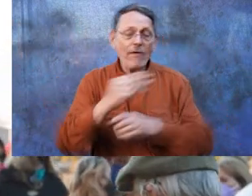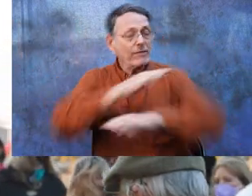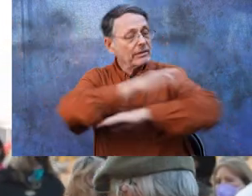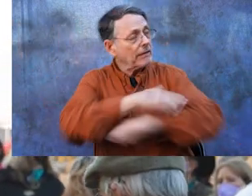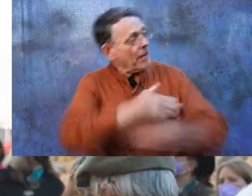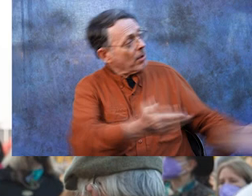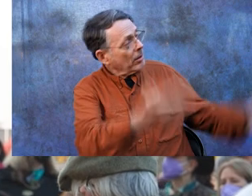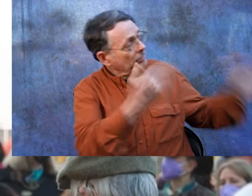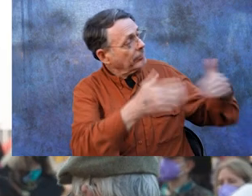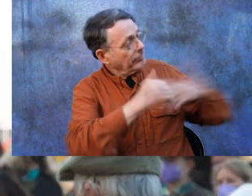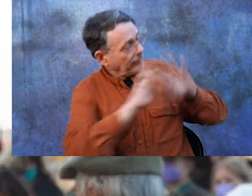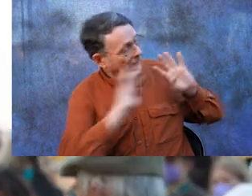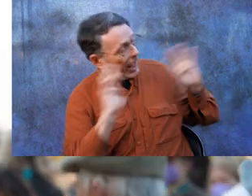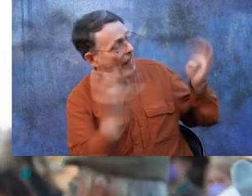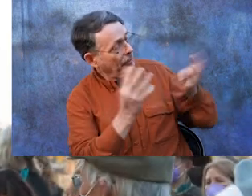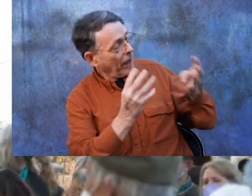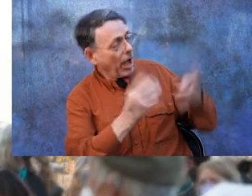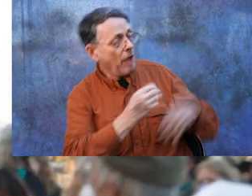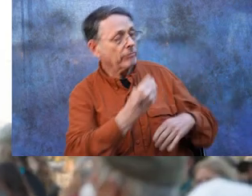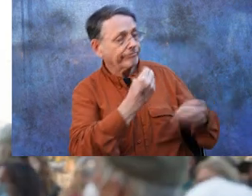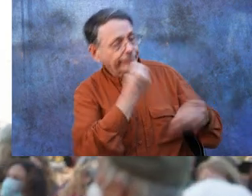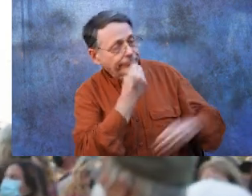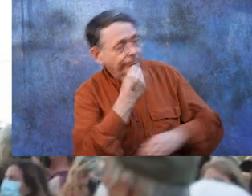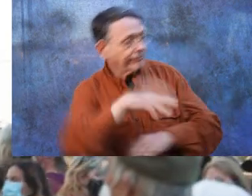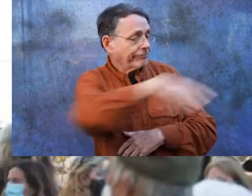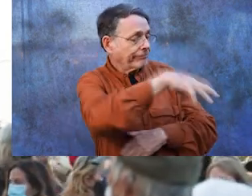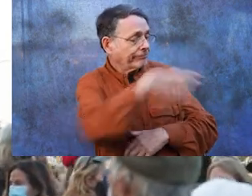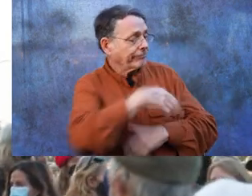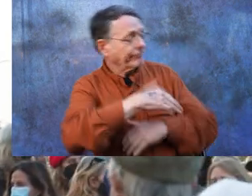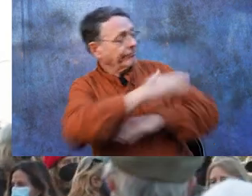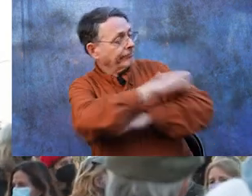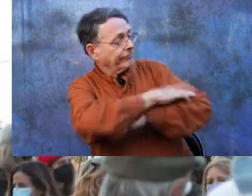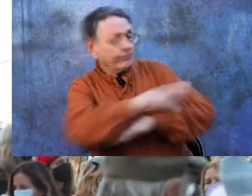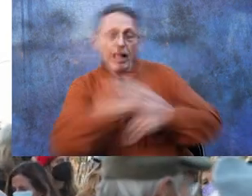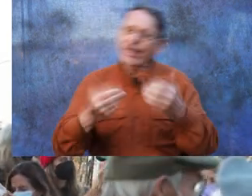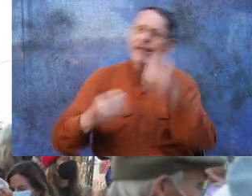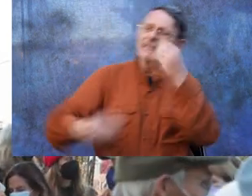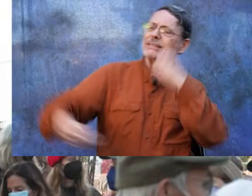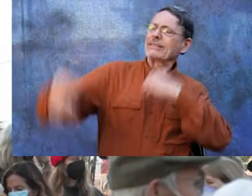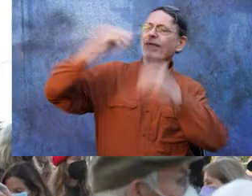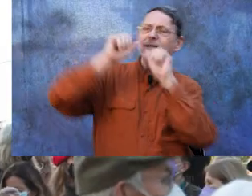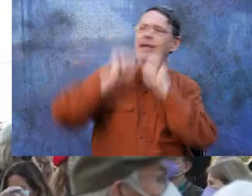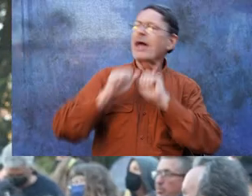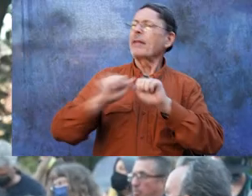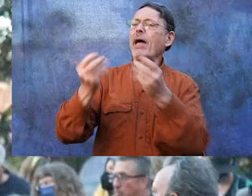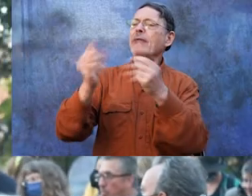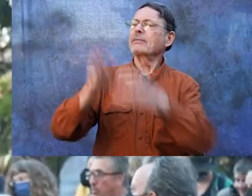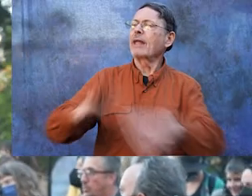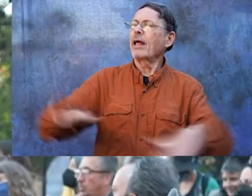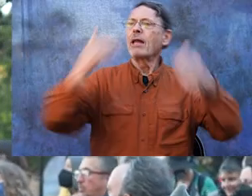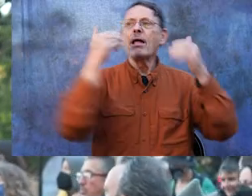table. Gather round the harvest table. Let us feed and bless